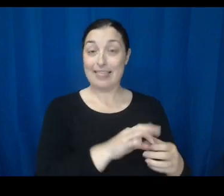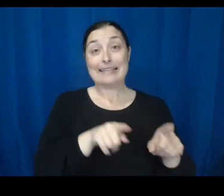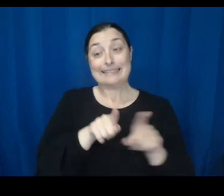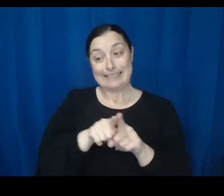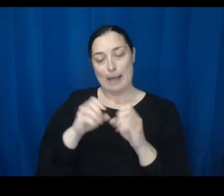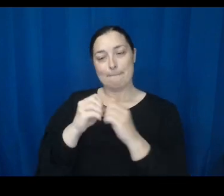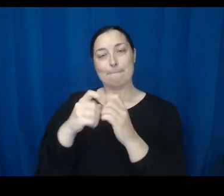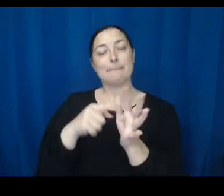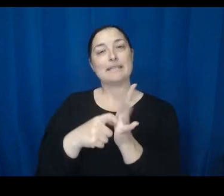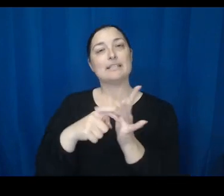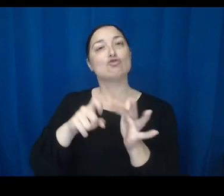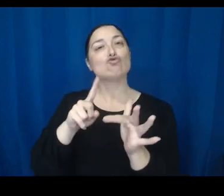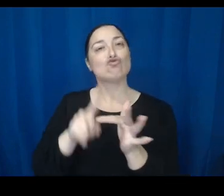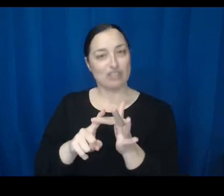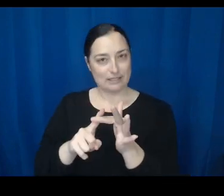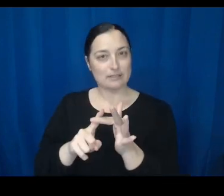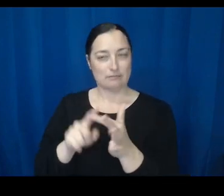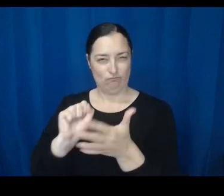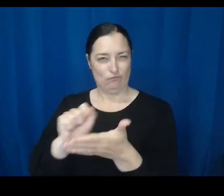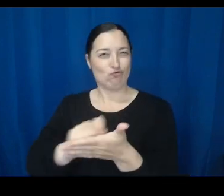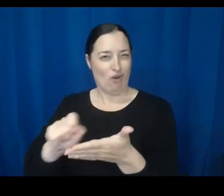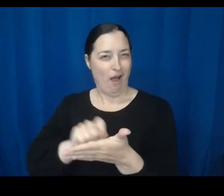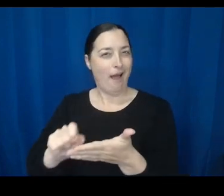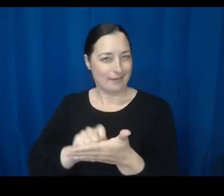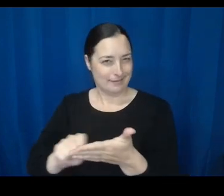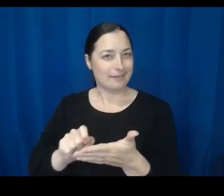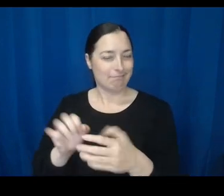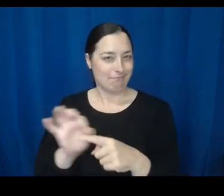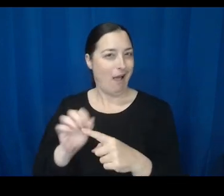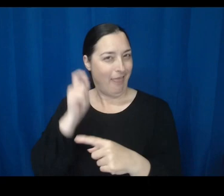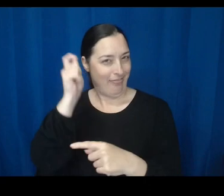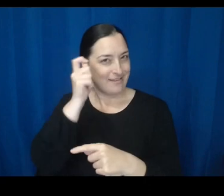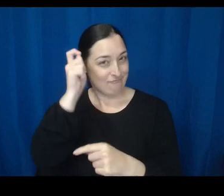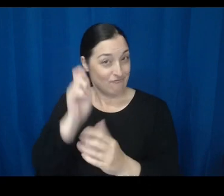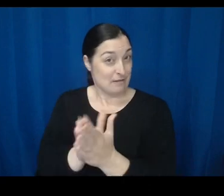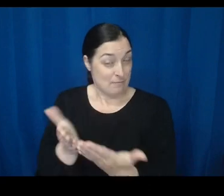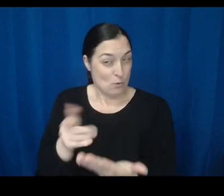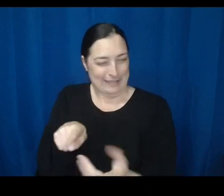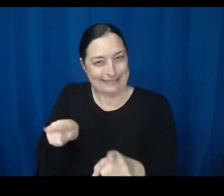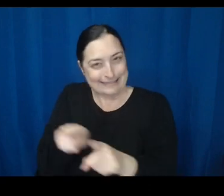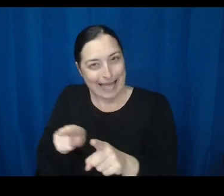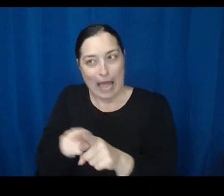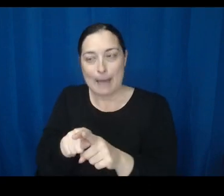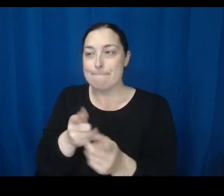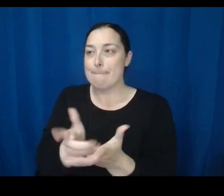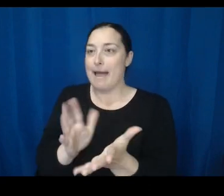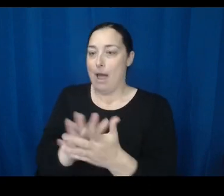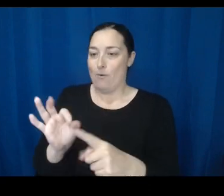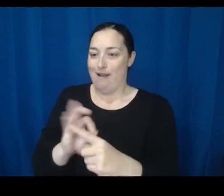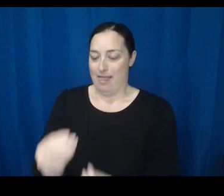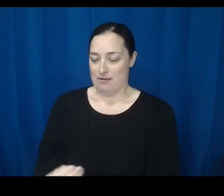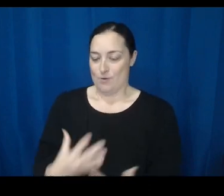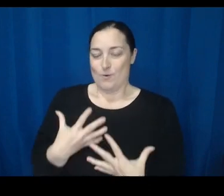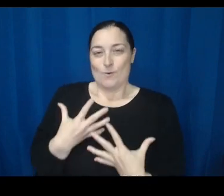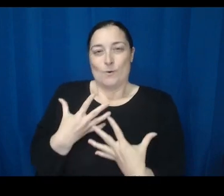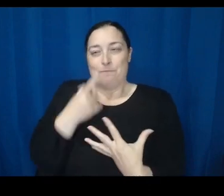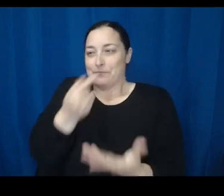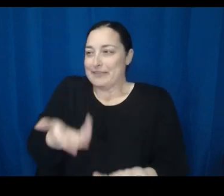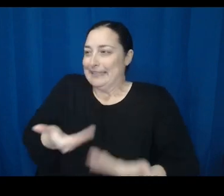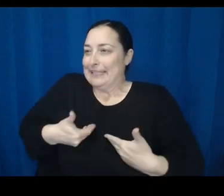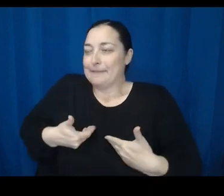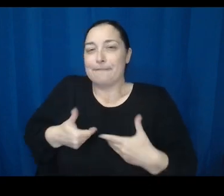She was thinking about the meditative aspects of colour, that colour can also be quite a healing thing, it can have